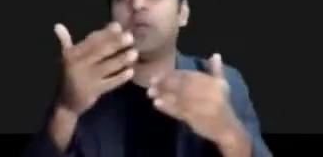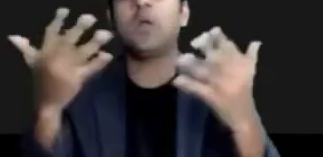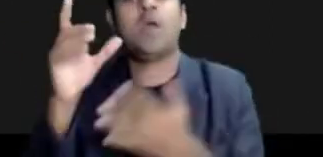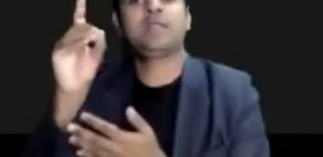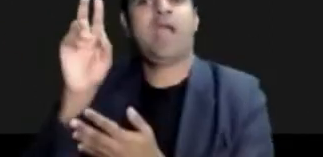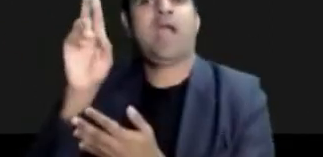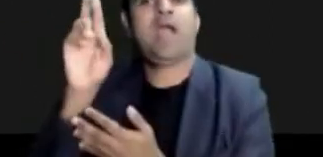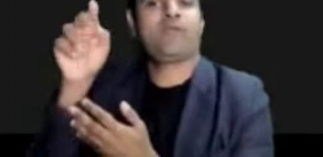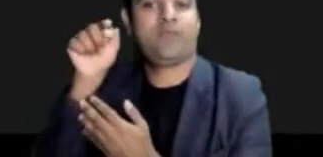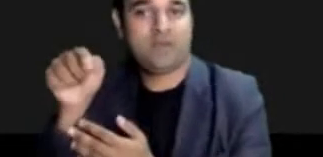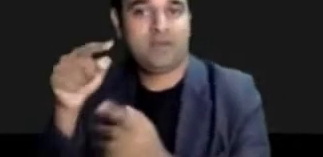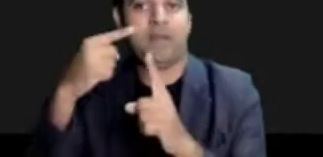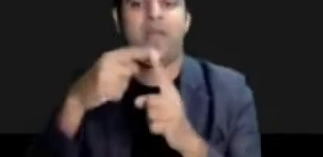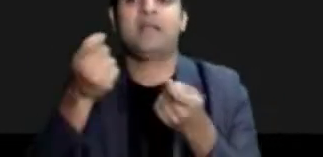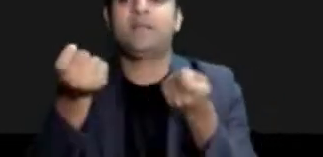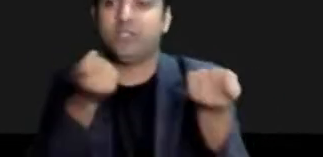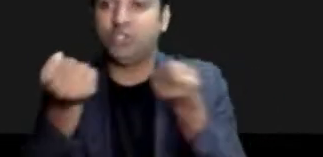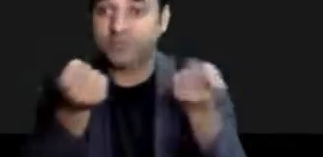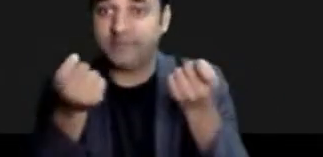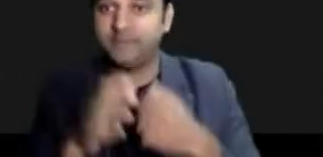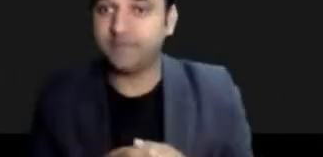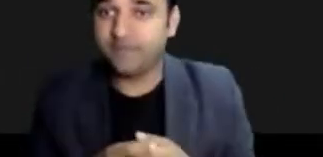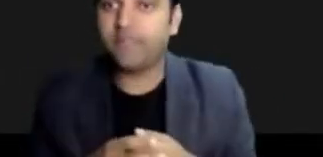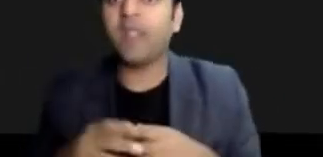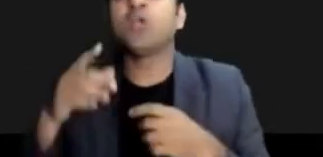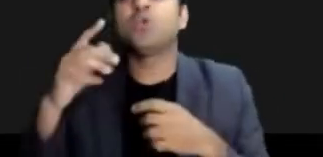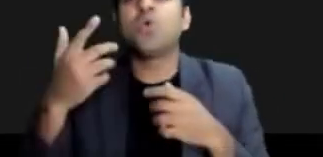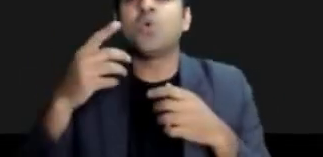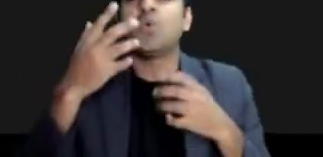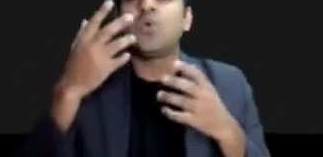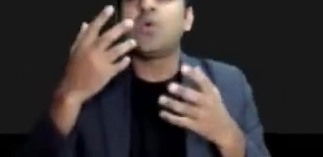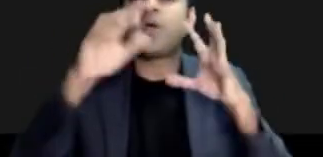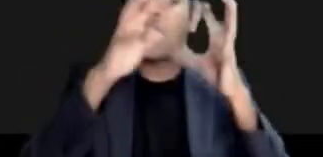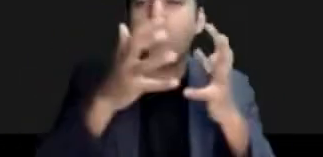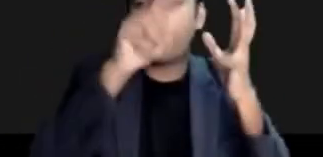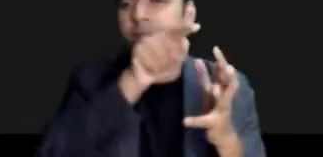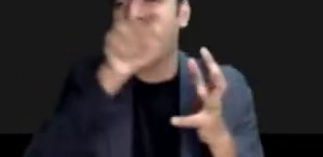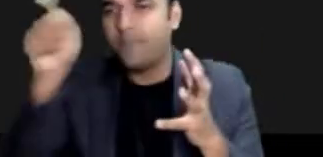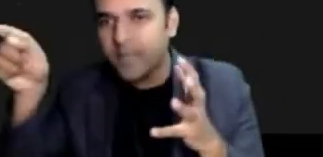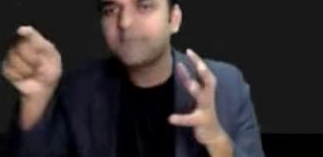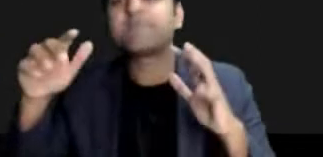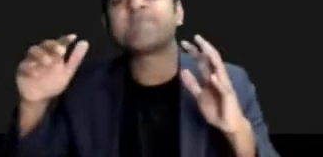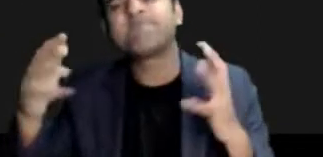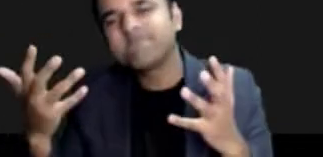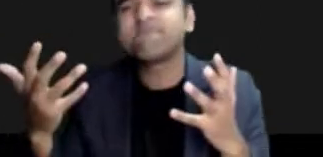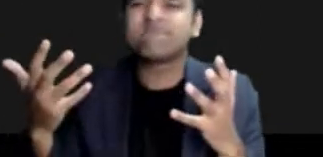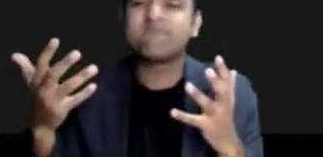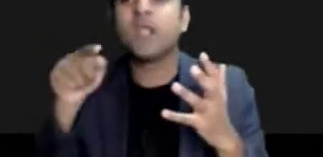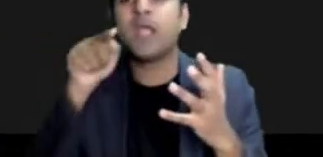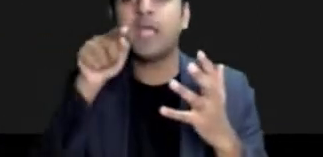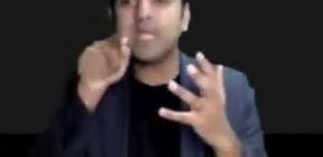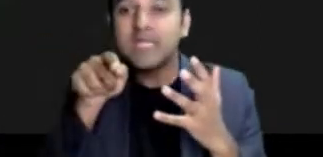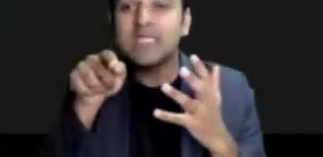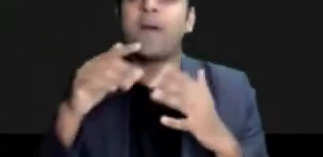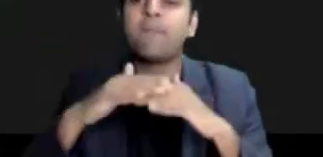As you are aware, the world has changed a lot since then. We now are more and